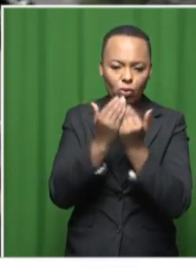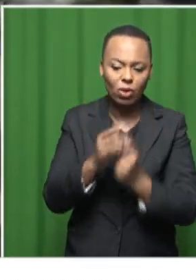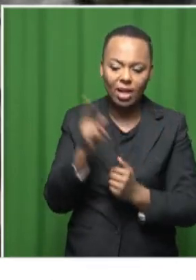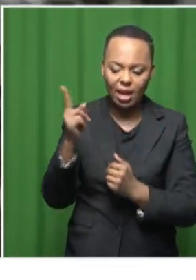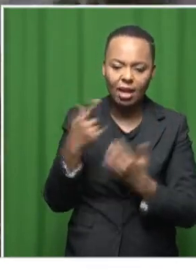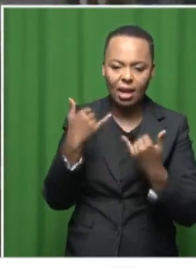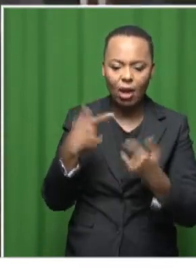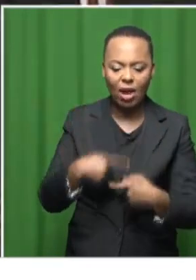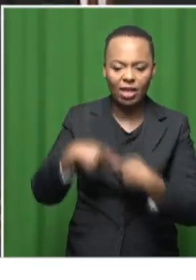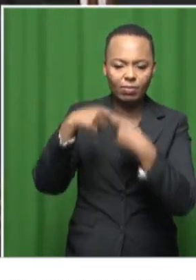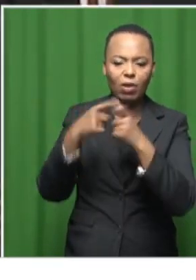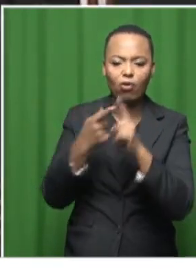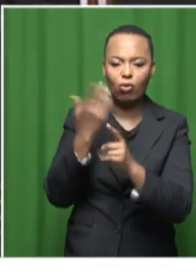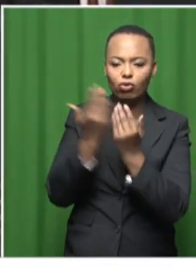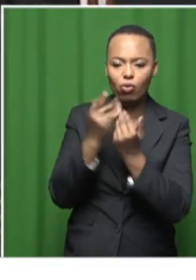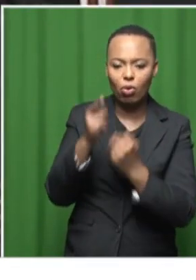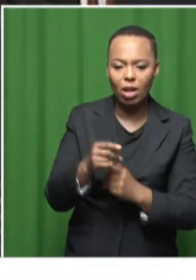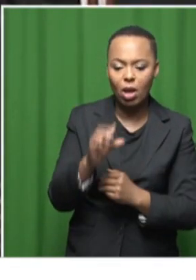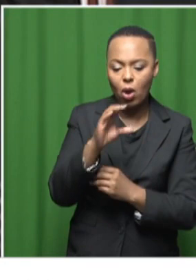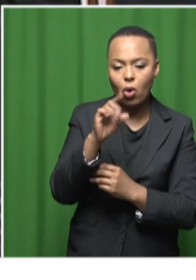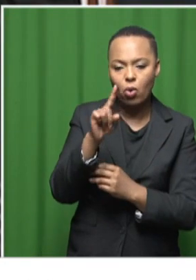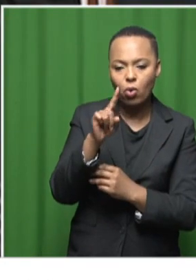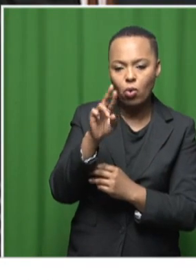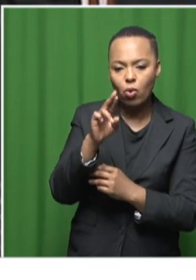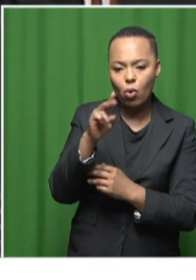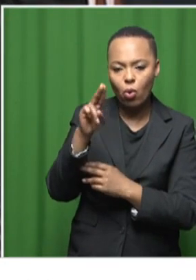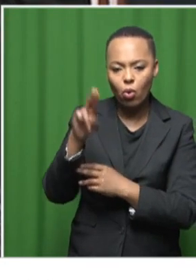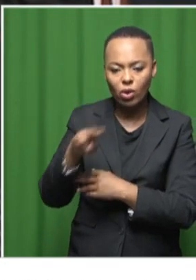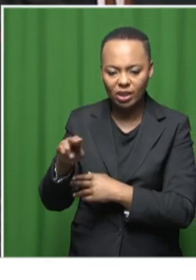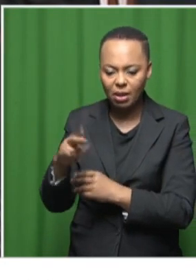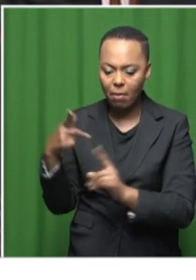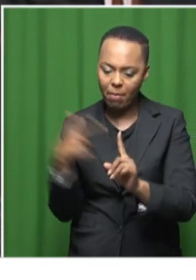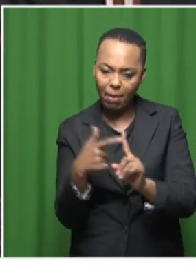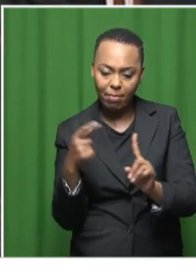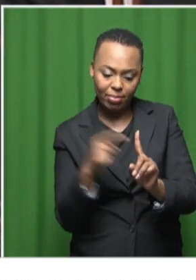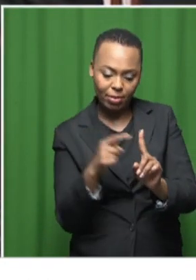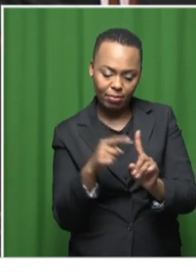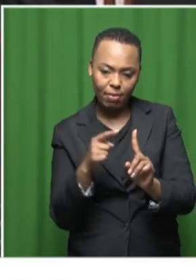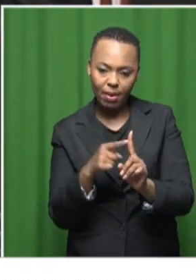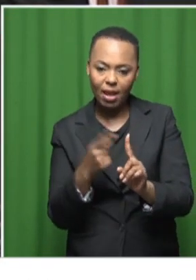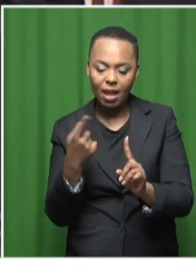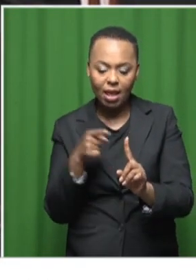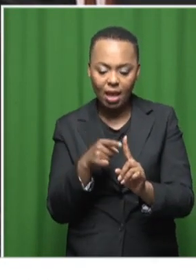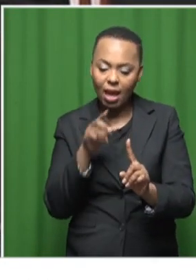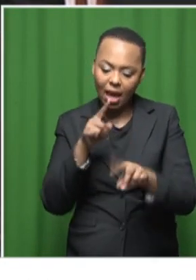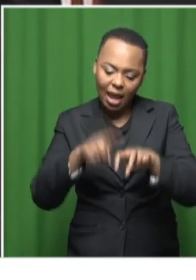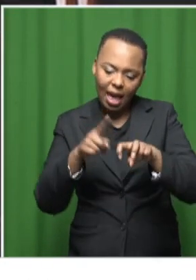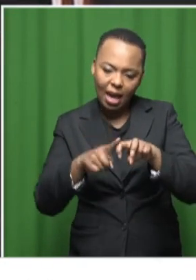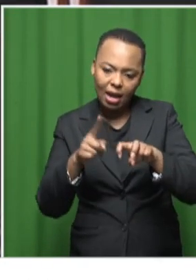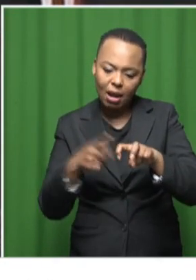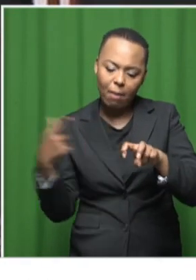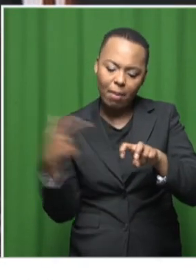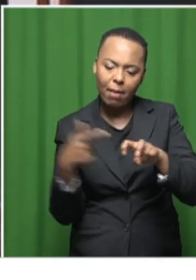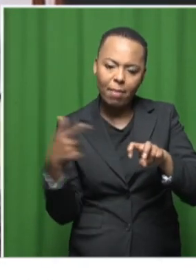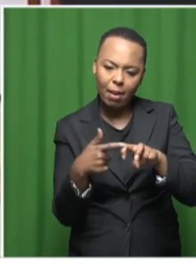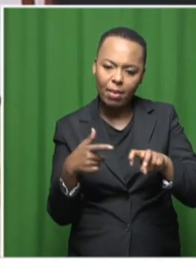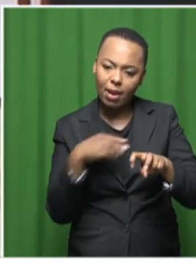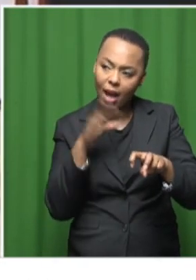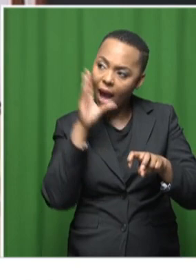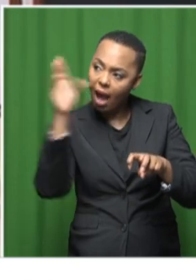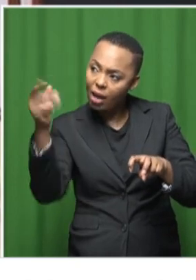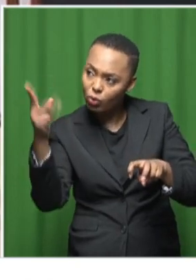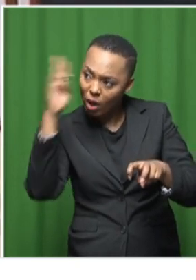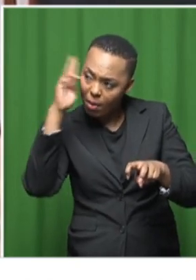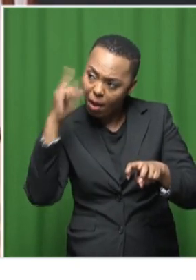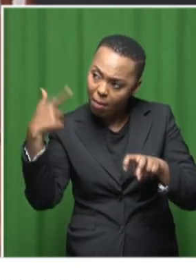expelled from the school. Cruz shot Samantha Fuentes in the leg that day. She asked if he remembered making eye contact with her while she